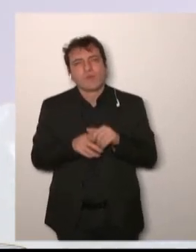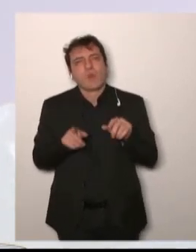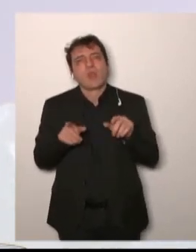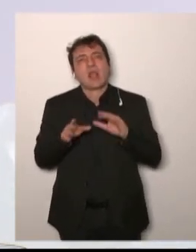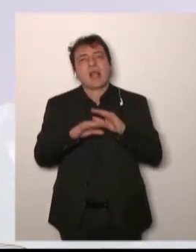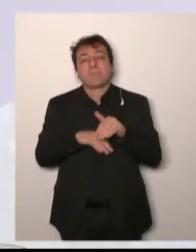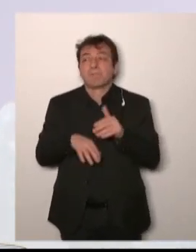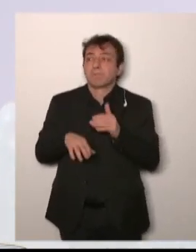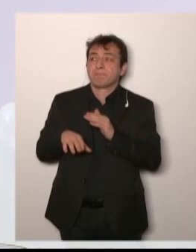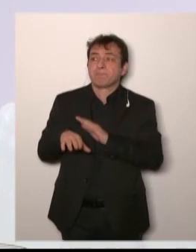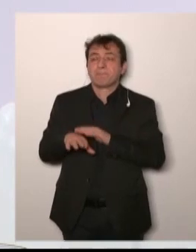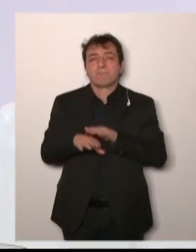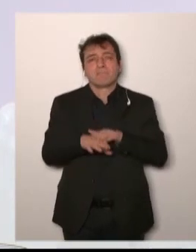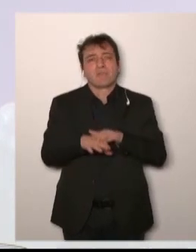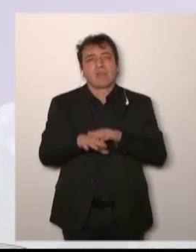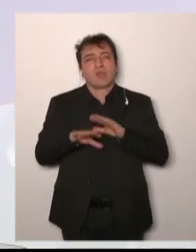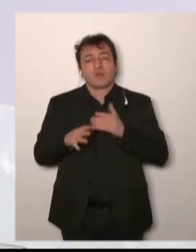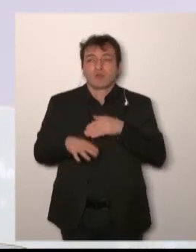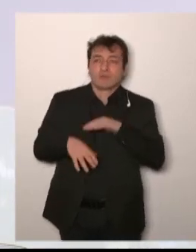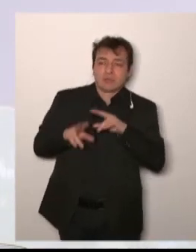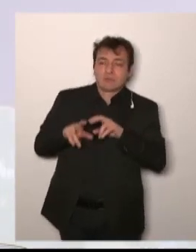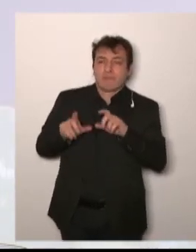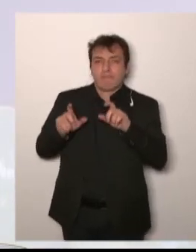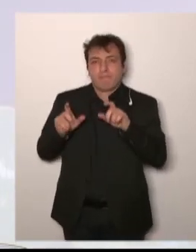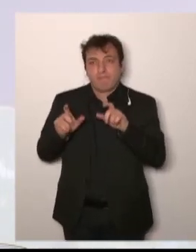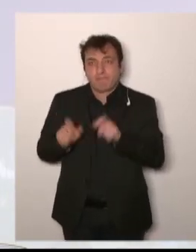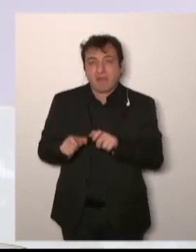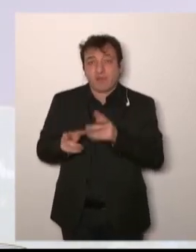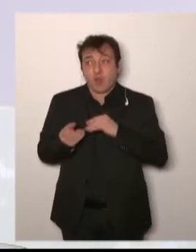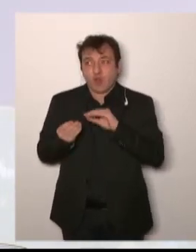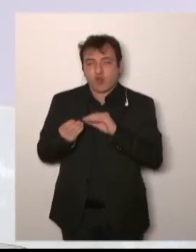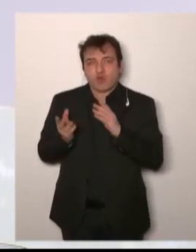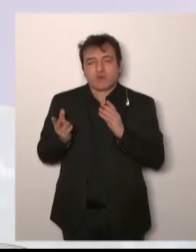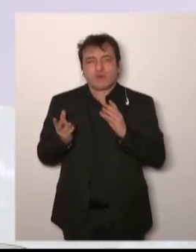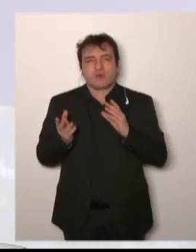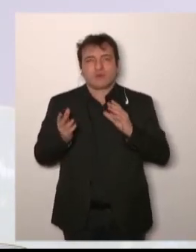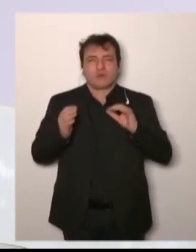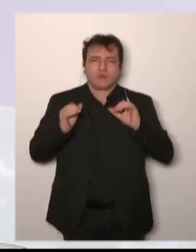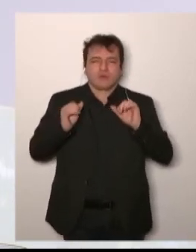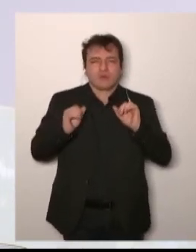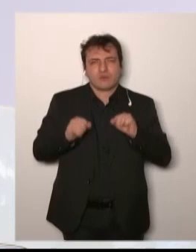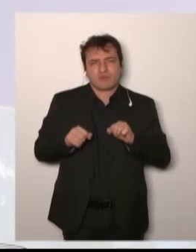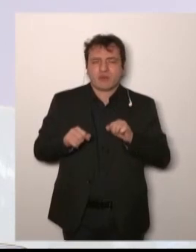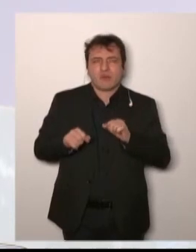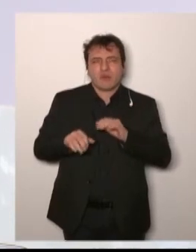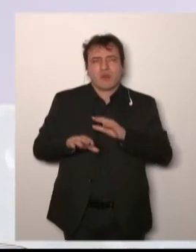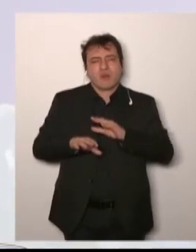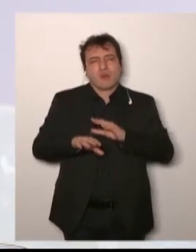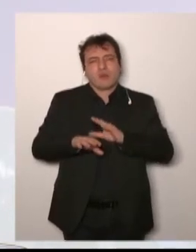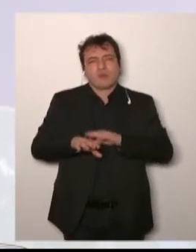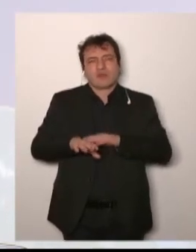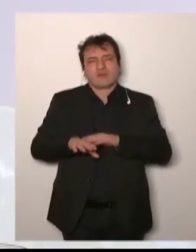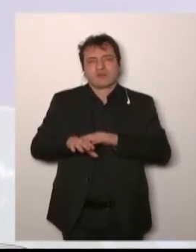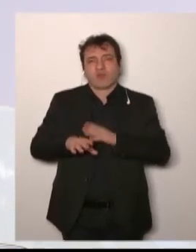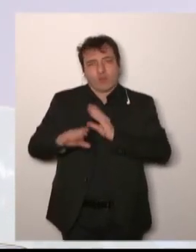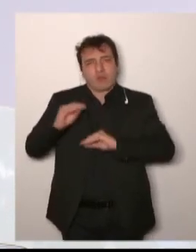detection. We are saying that there should be enhanced and more effective prevention measures and programs in order to help